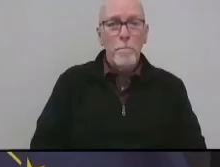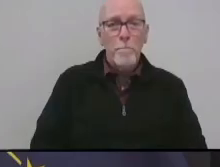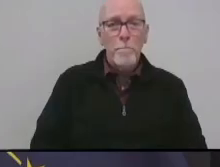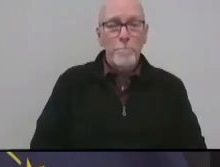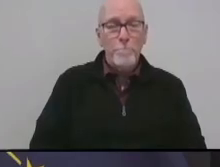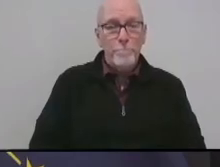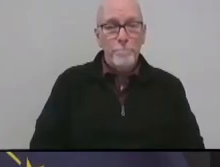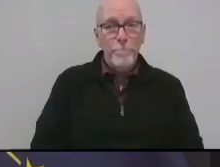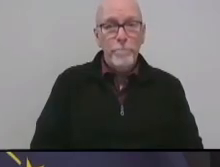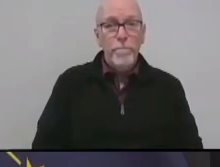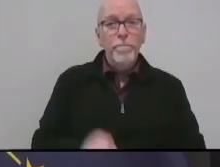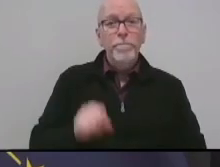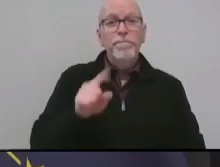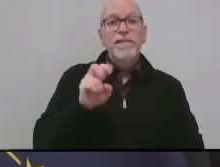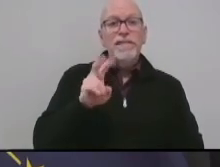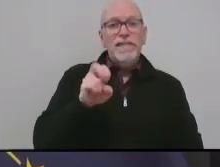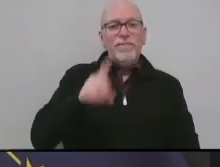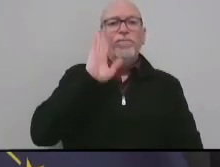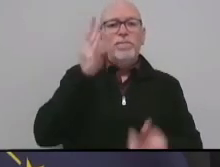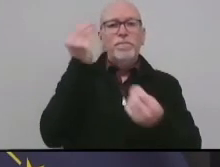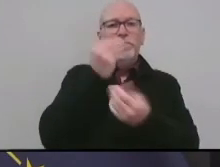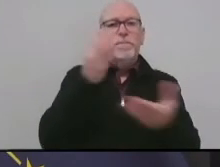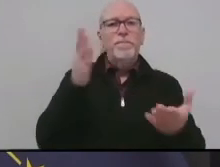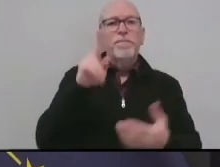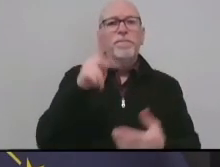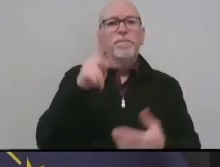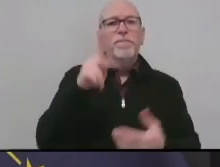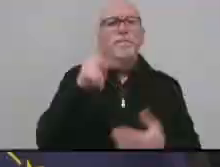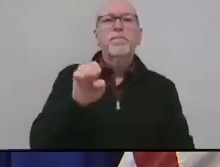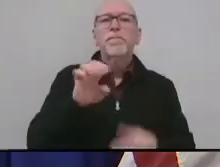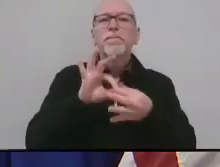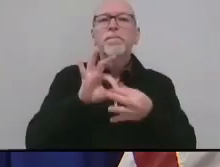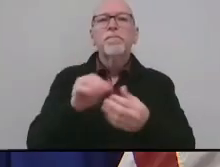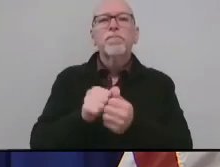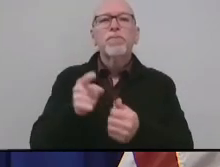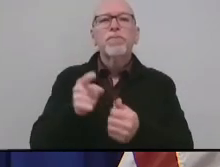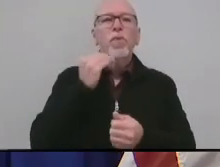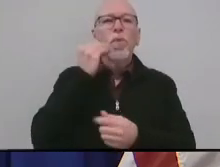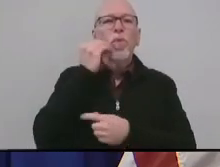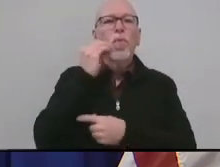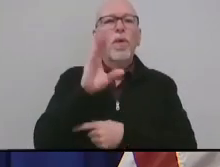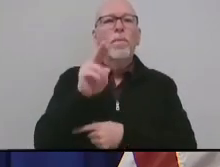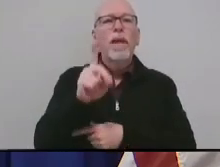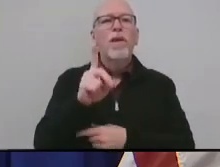Steve's going to give us an update on the Homebound Hoosier program.